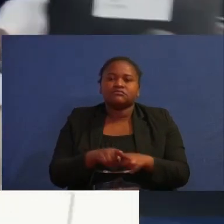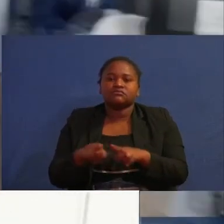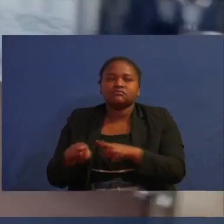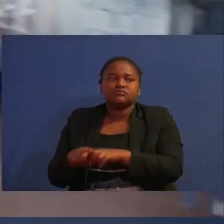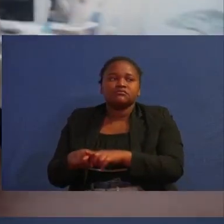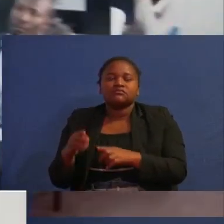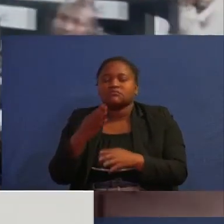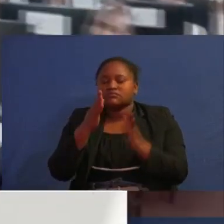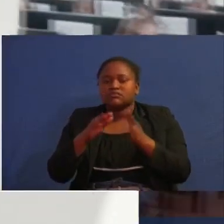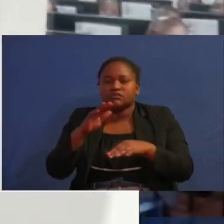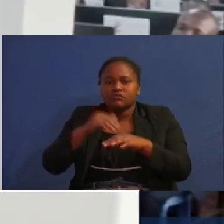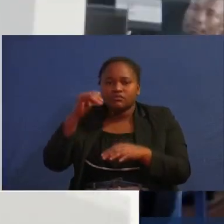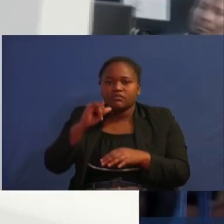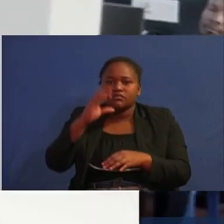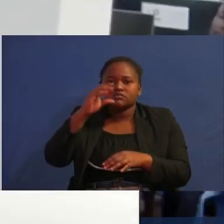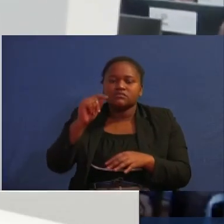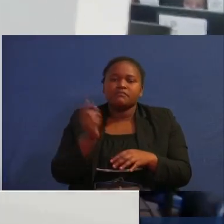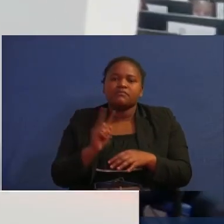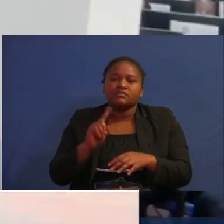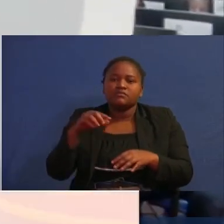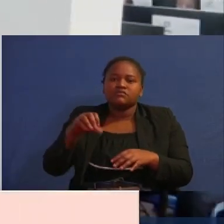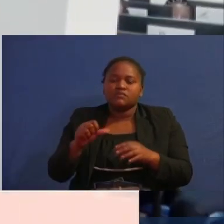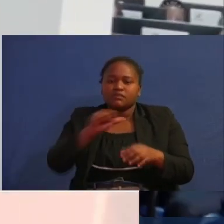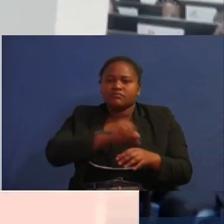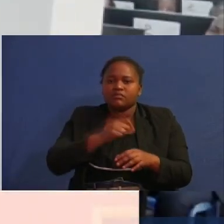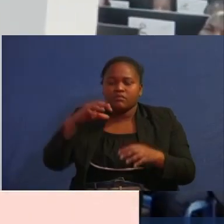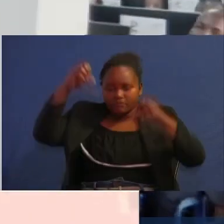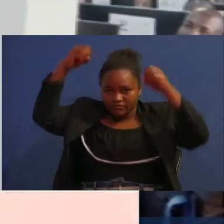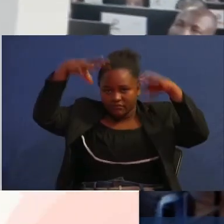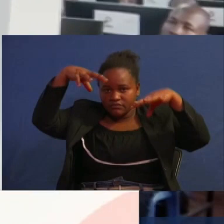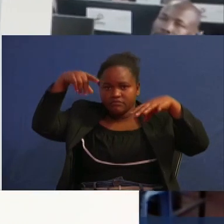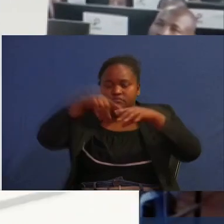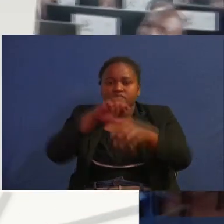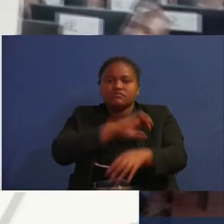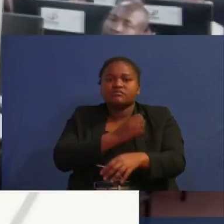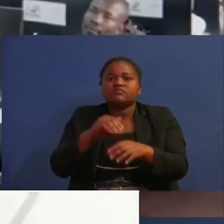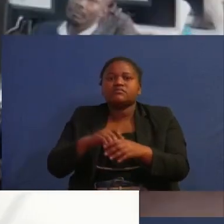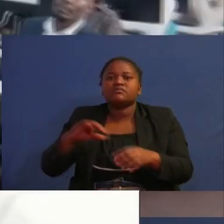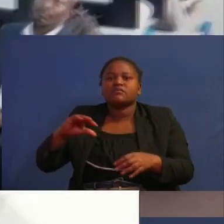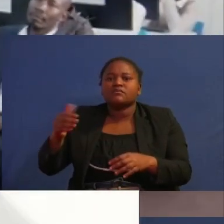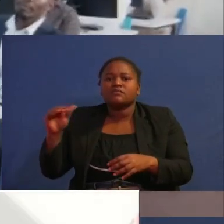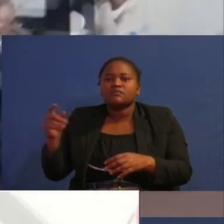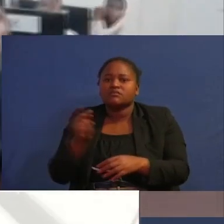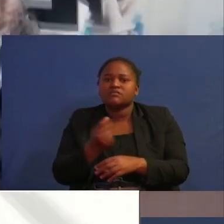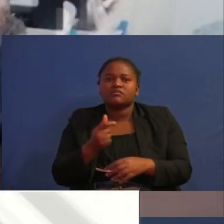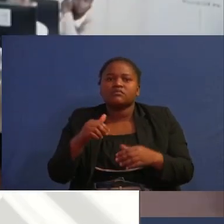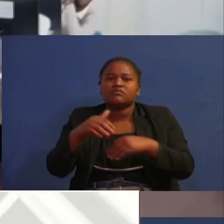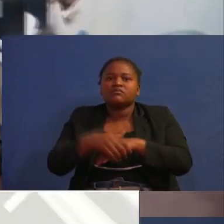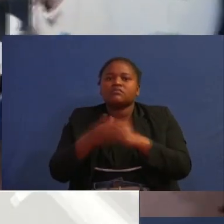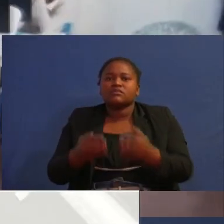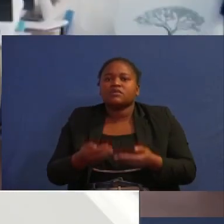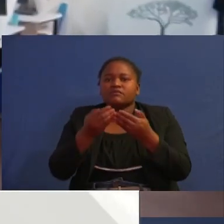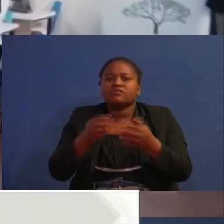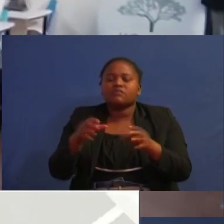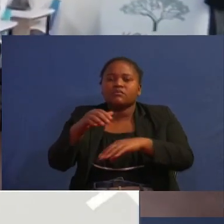Gideon Ochanda called on the ICT Ministry to take advantage of solar energy in the sub-counties that are not yet powered in order to